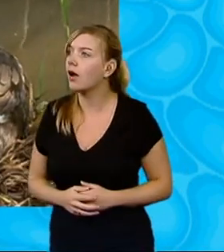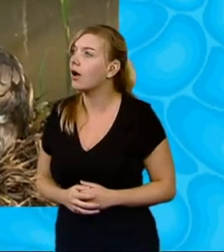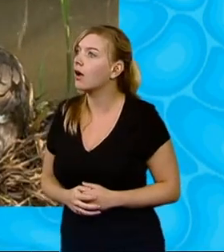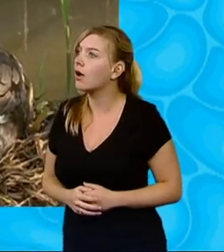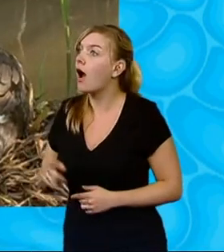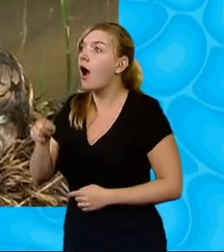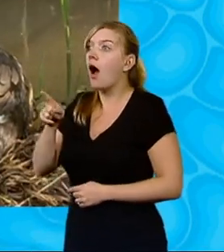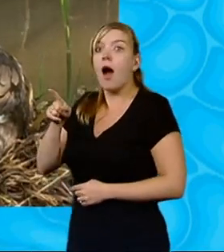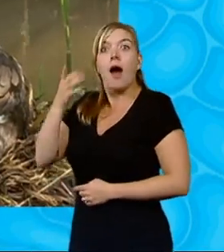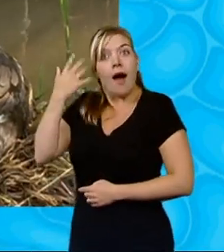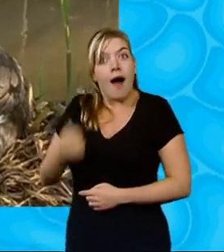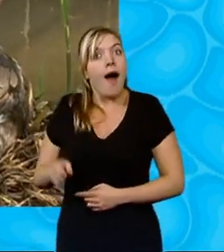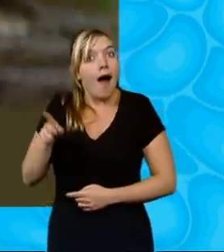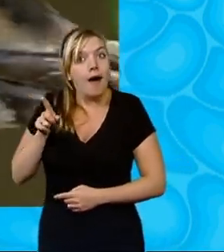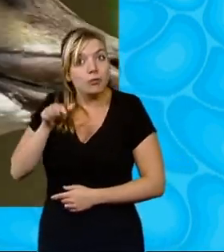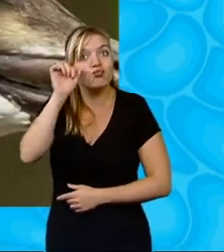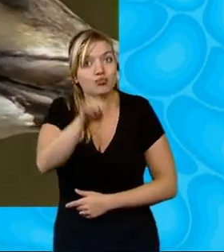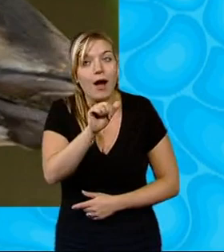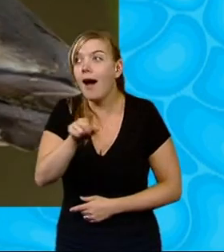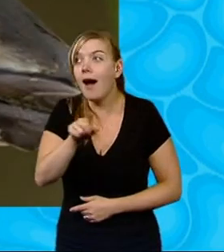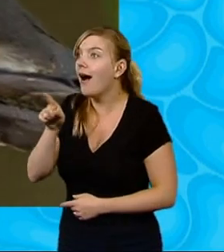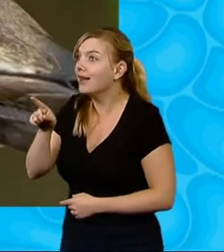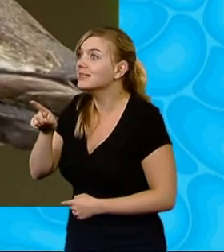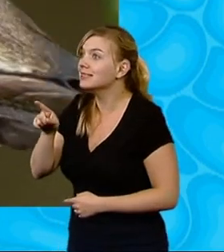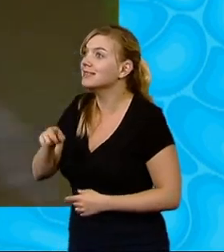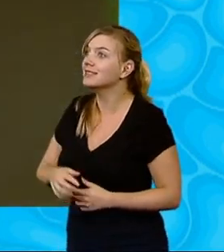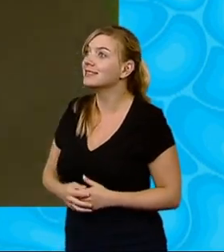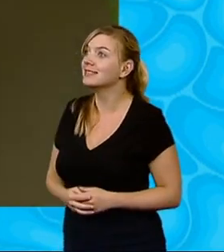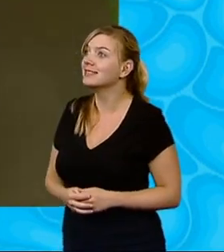are some birds right there. You're right!